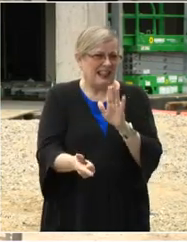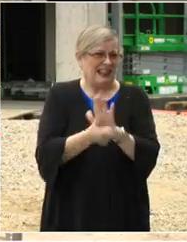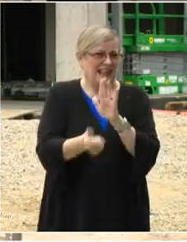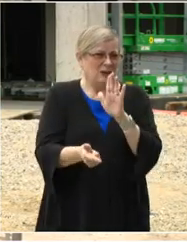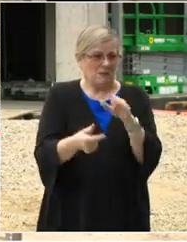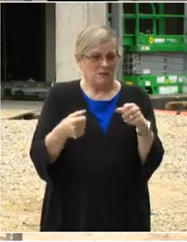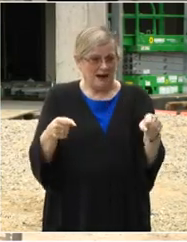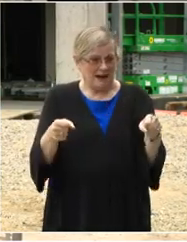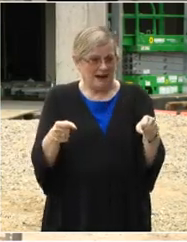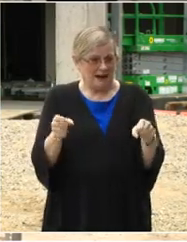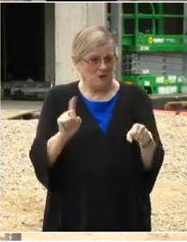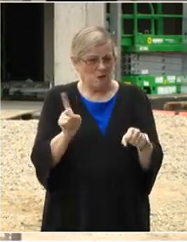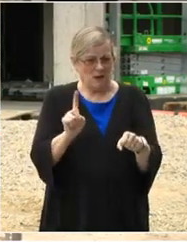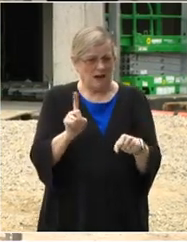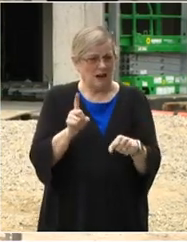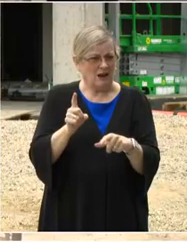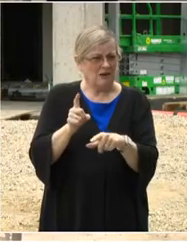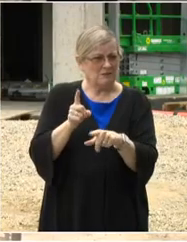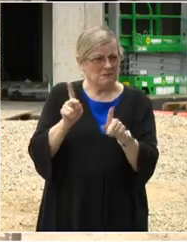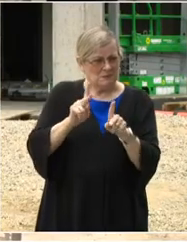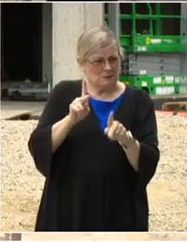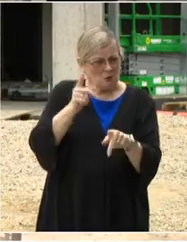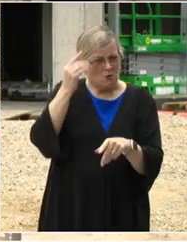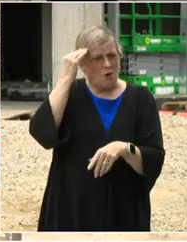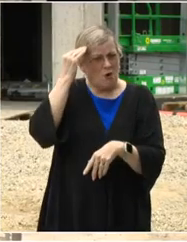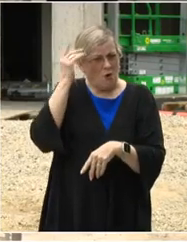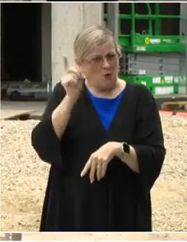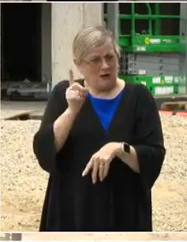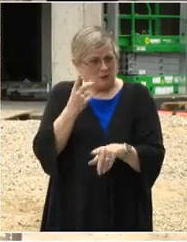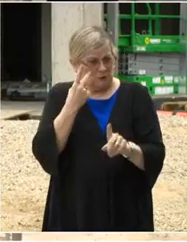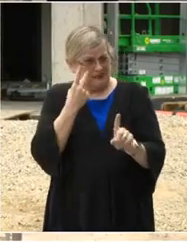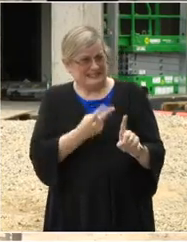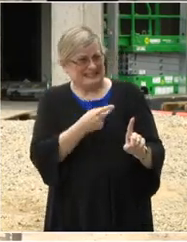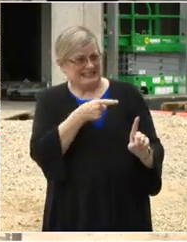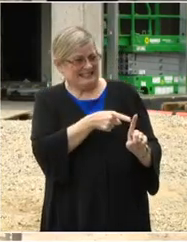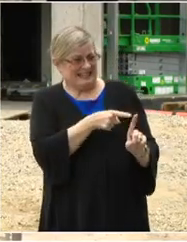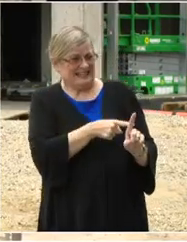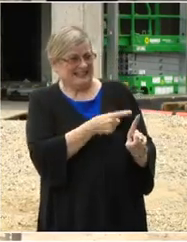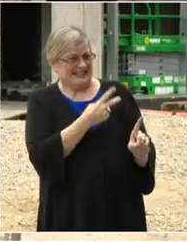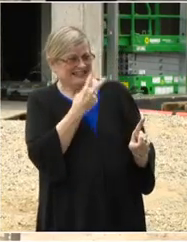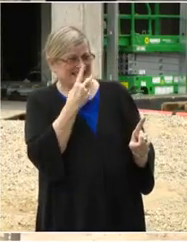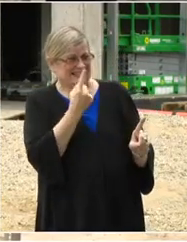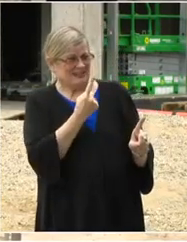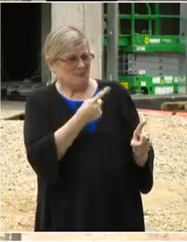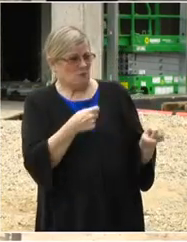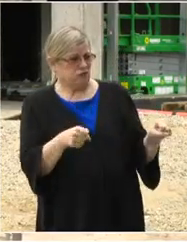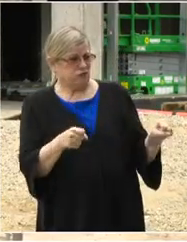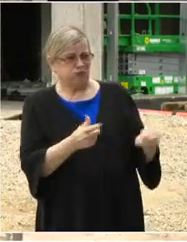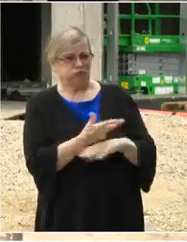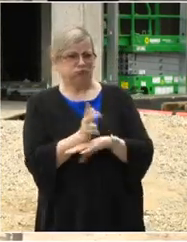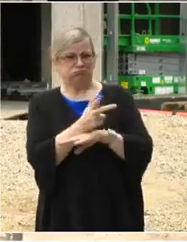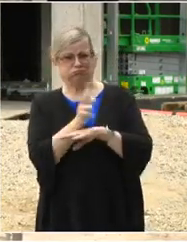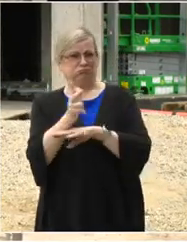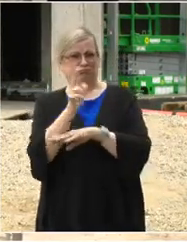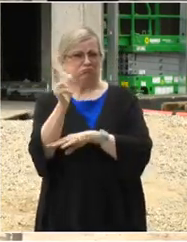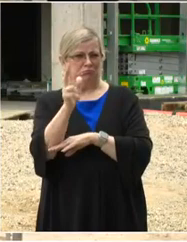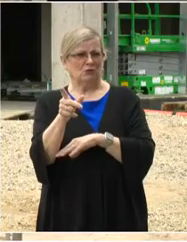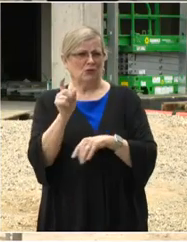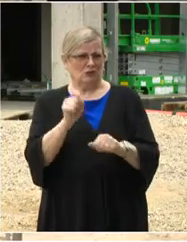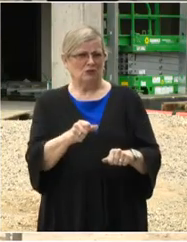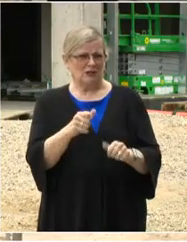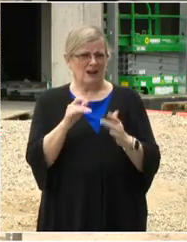making sure that people understand when they see somebody riding one of these dirt bikes illegally that they can contact